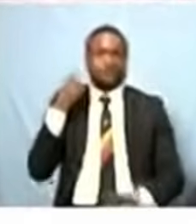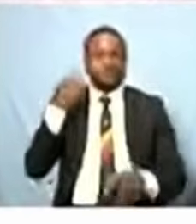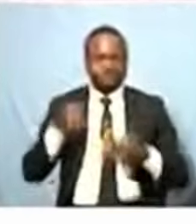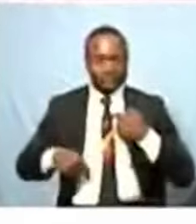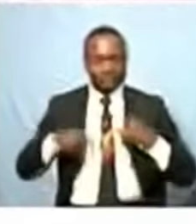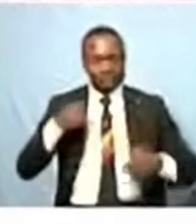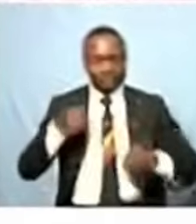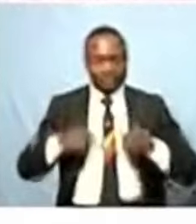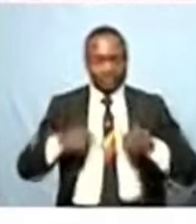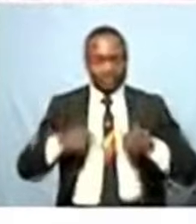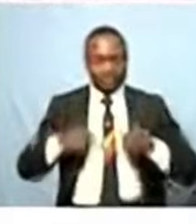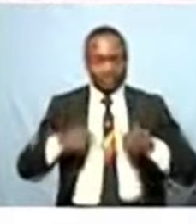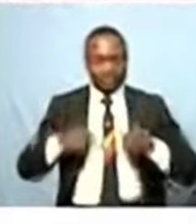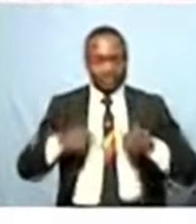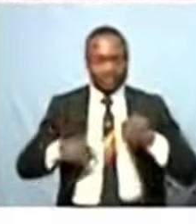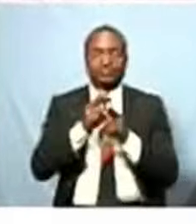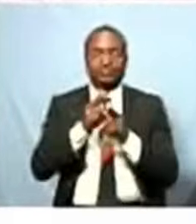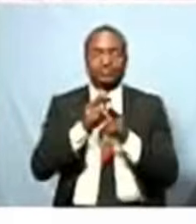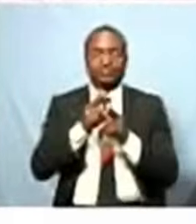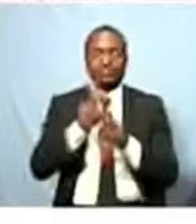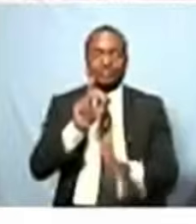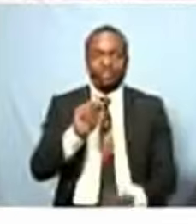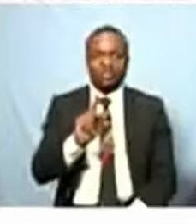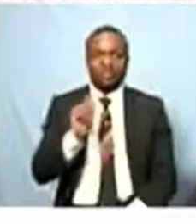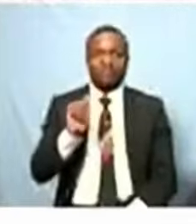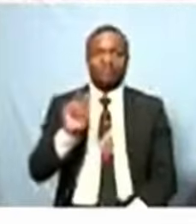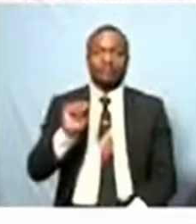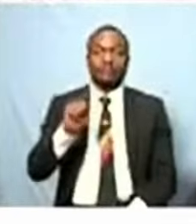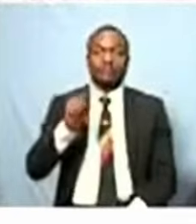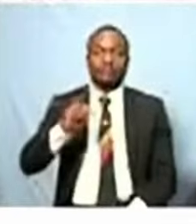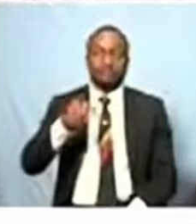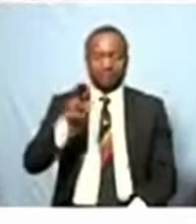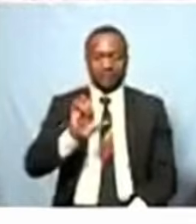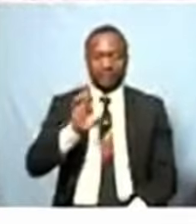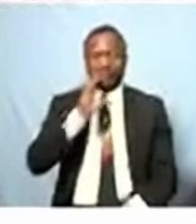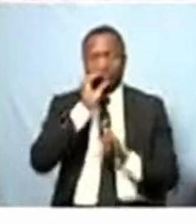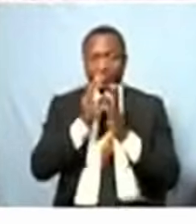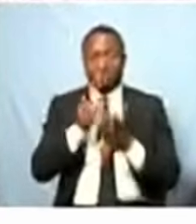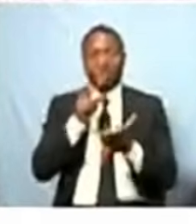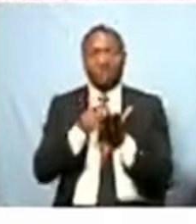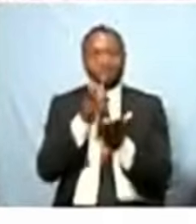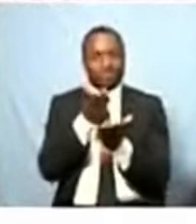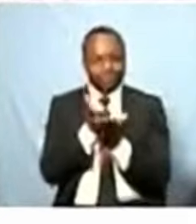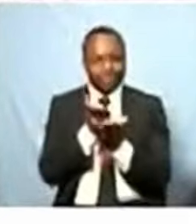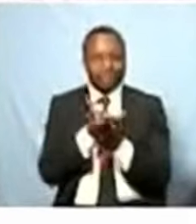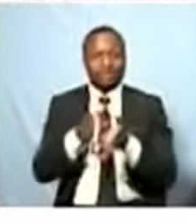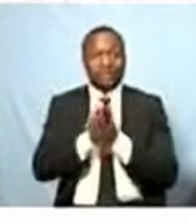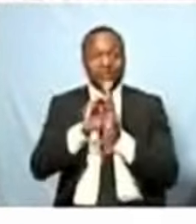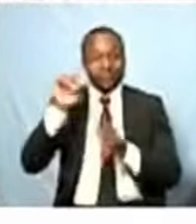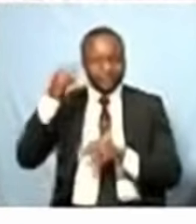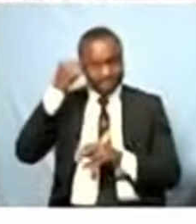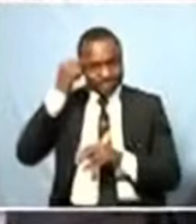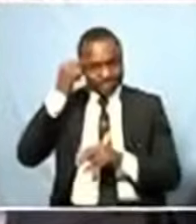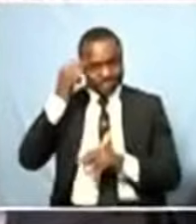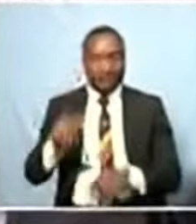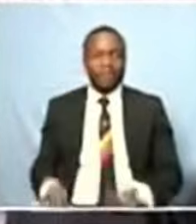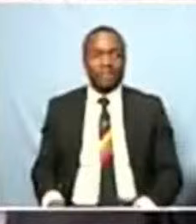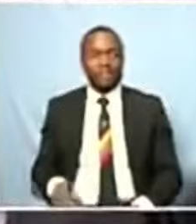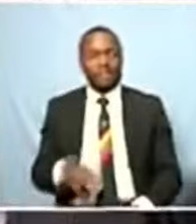Kamfinsa, Honorable Christopher Kangombe. Madam Speaker, this motion urges the government